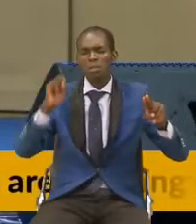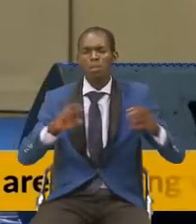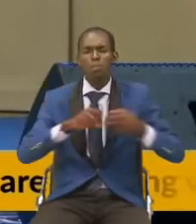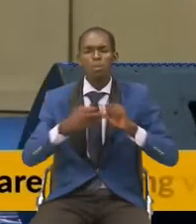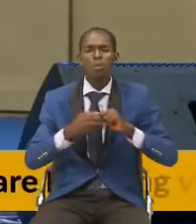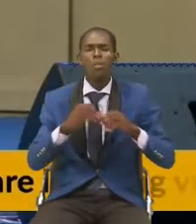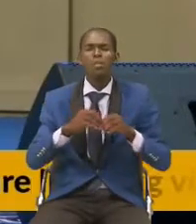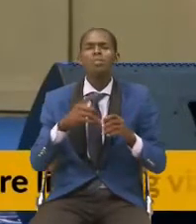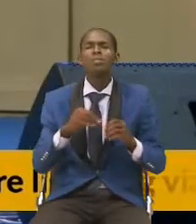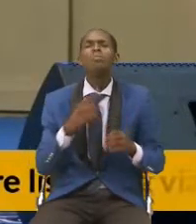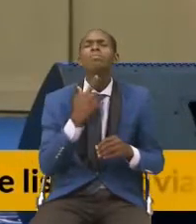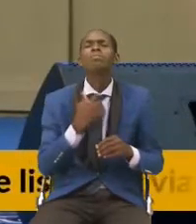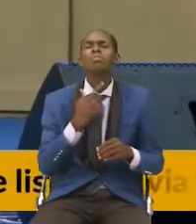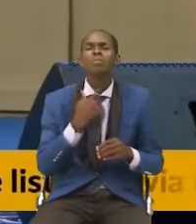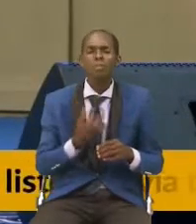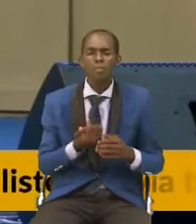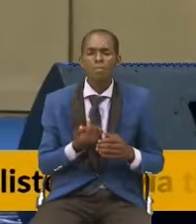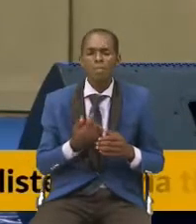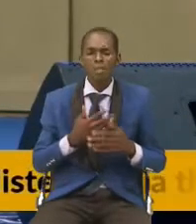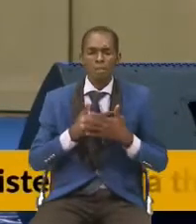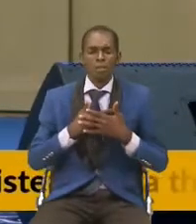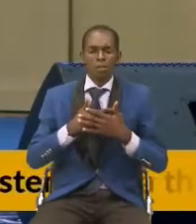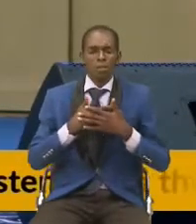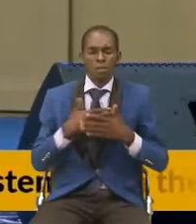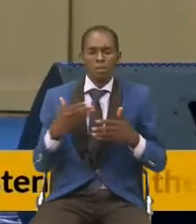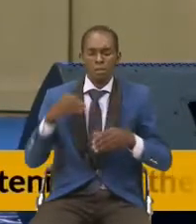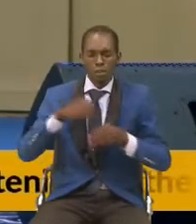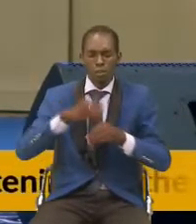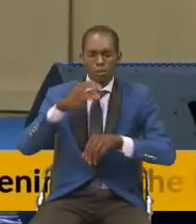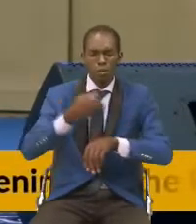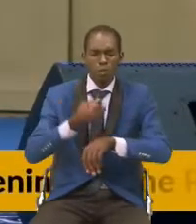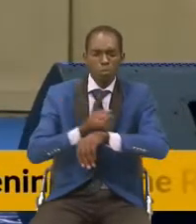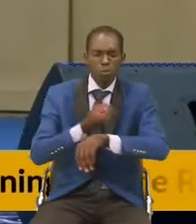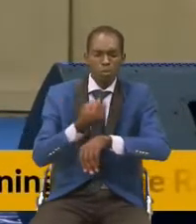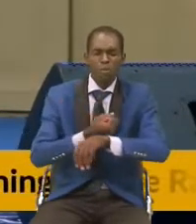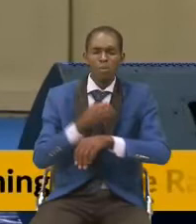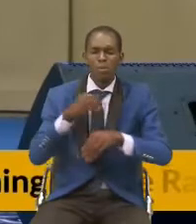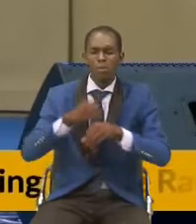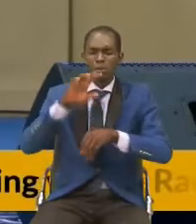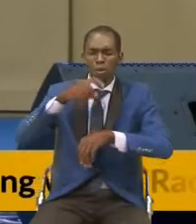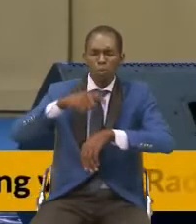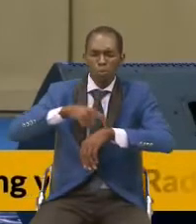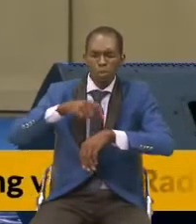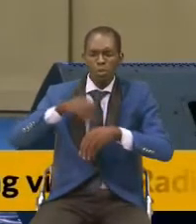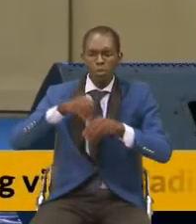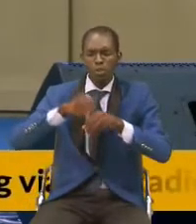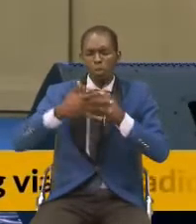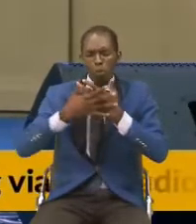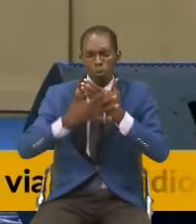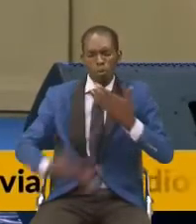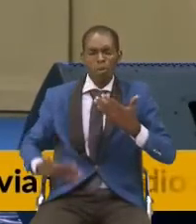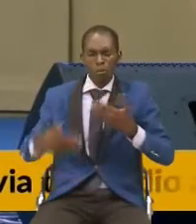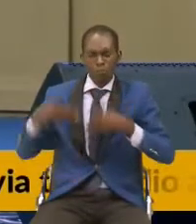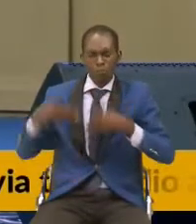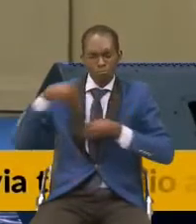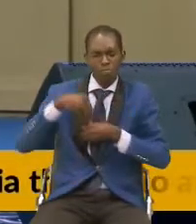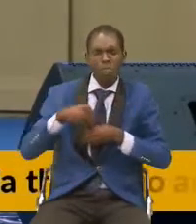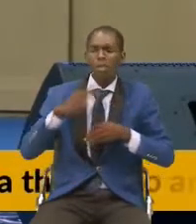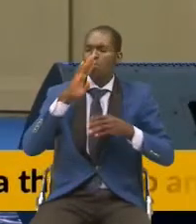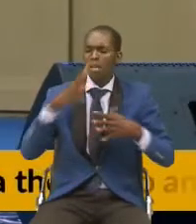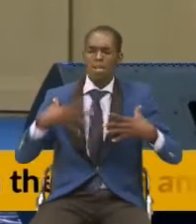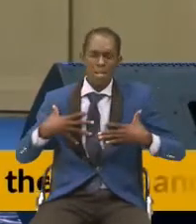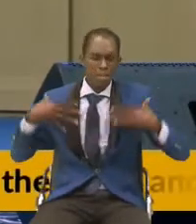HIV, AIDS, problems in the lungs or breathing or in your bone or in your